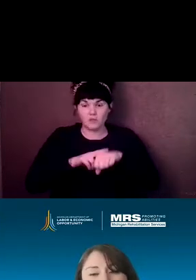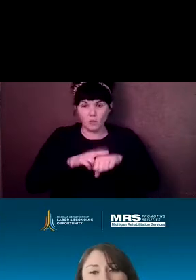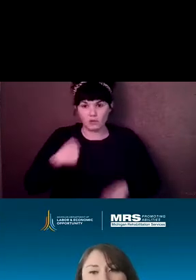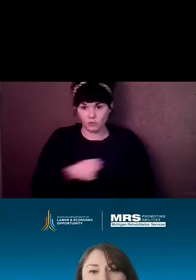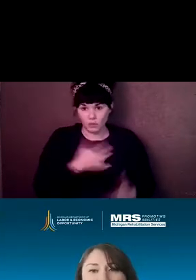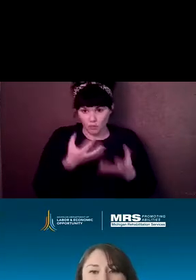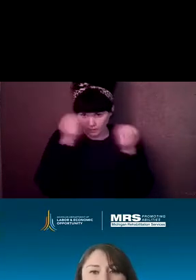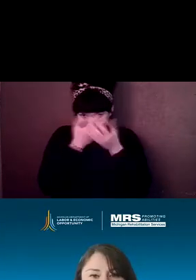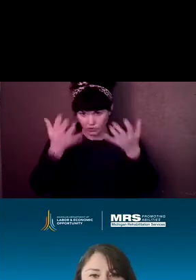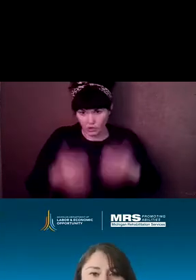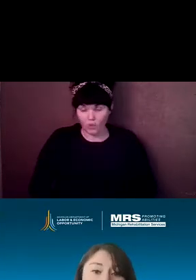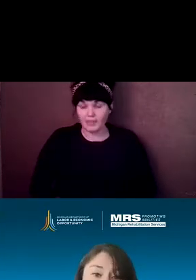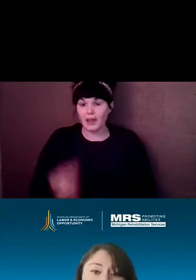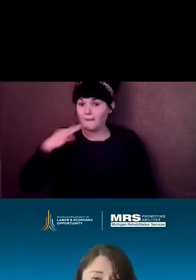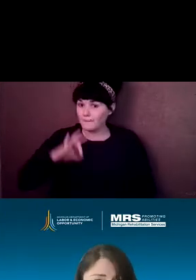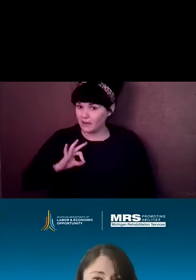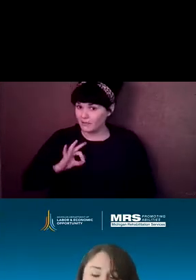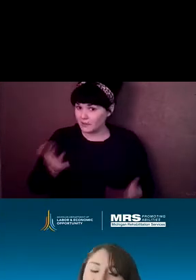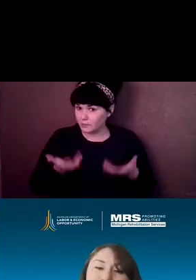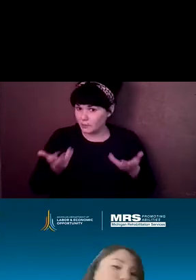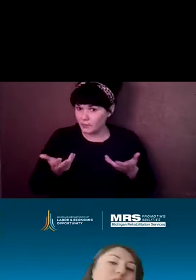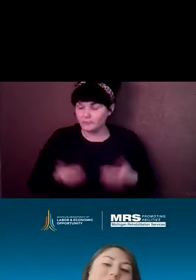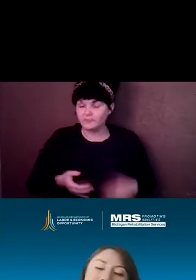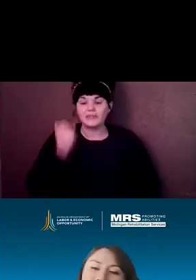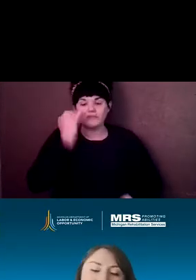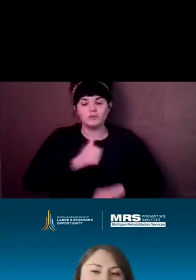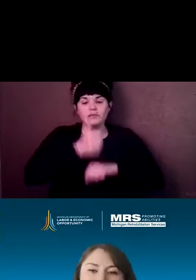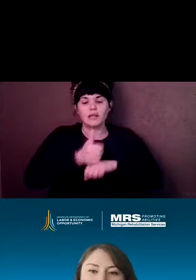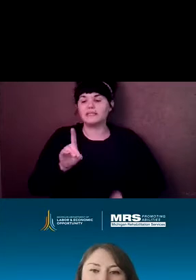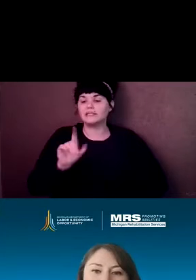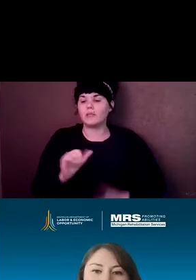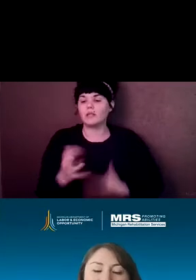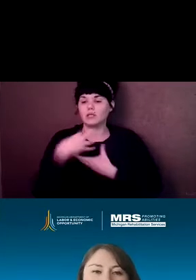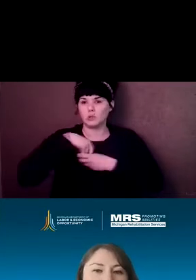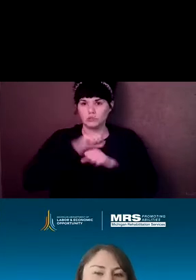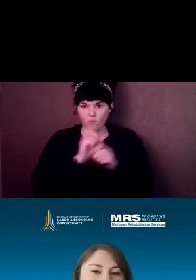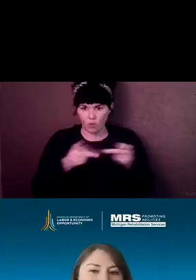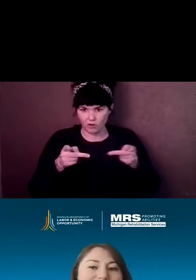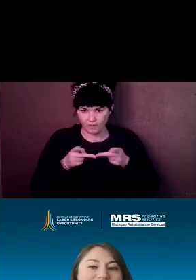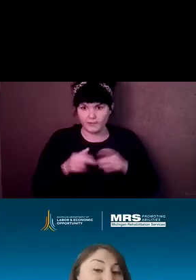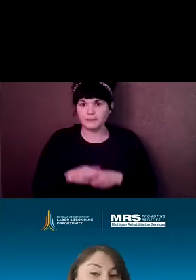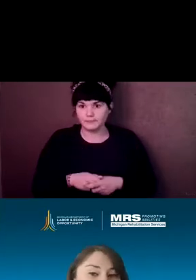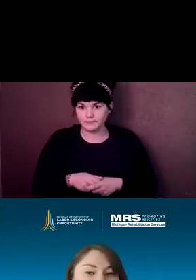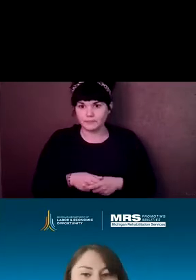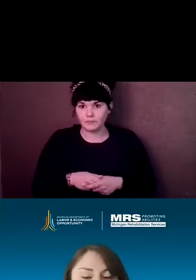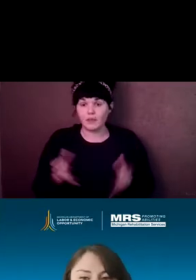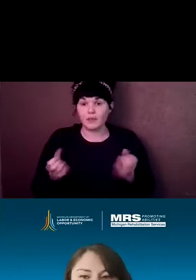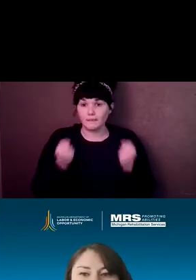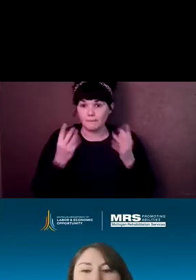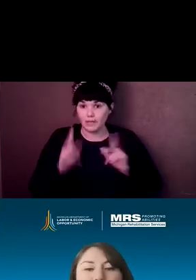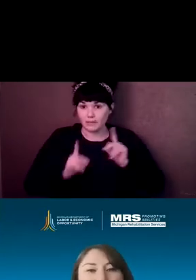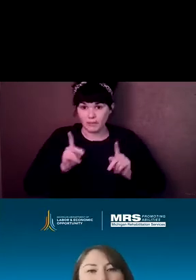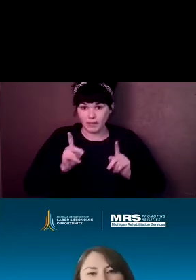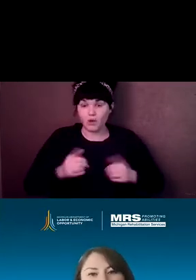a disability inclusive workplace. For many individuals who have an invisible